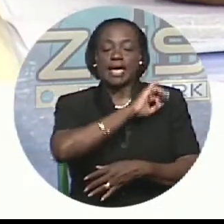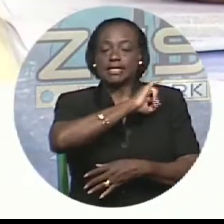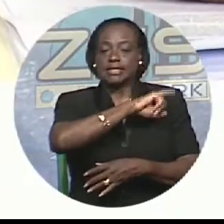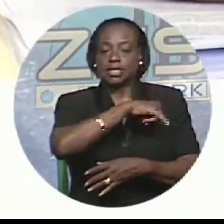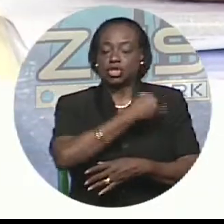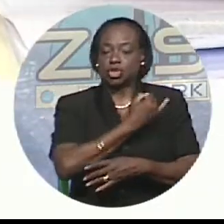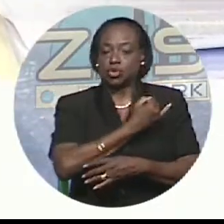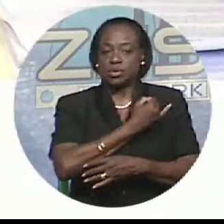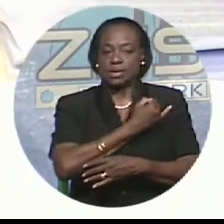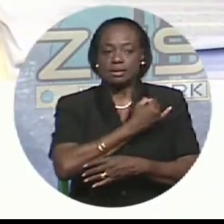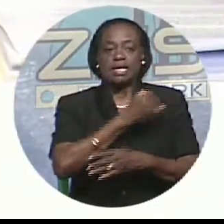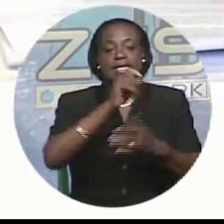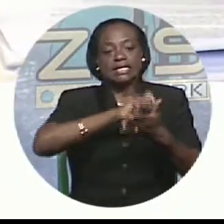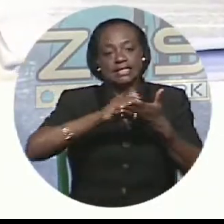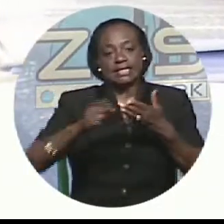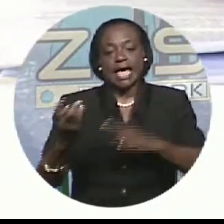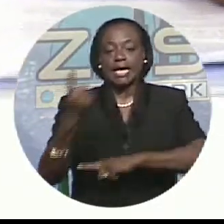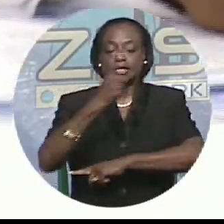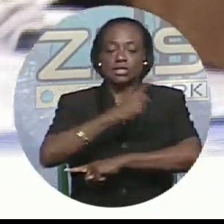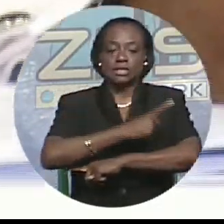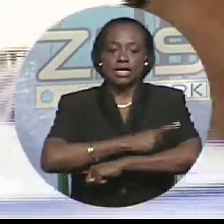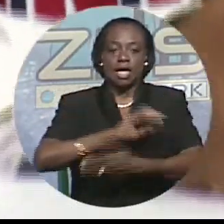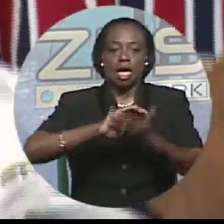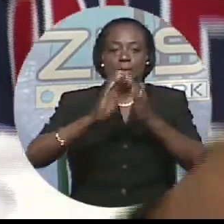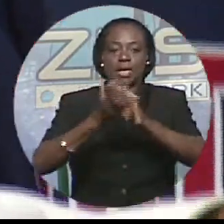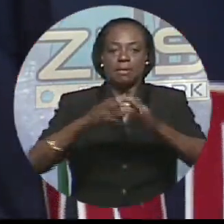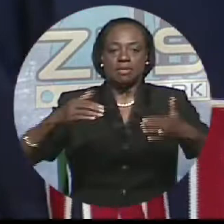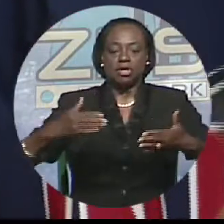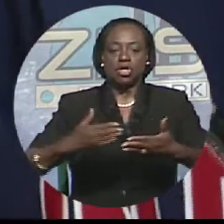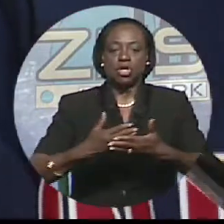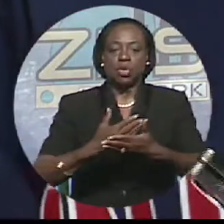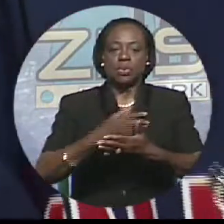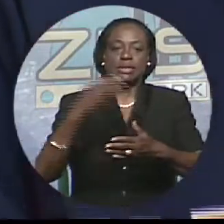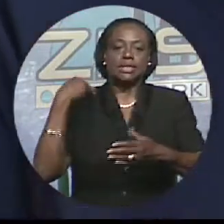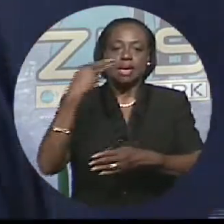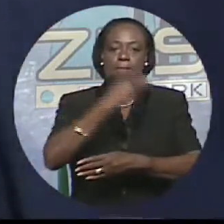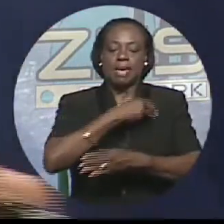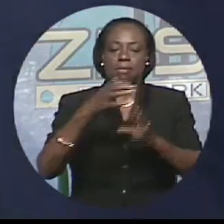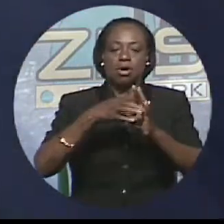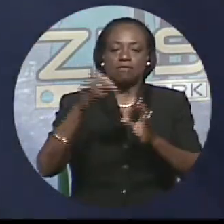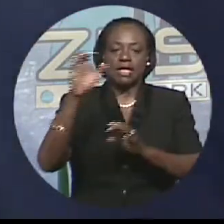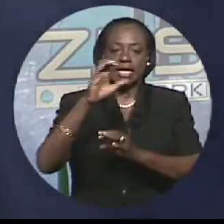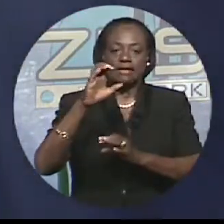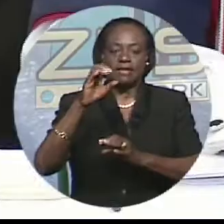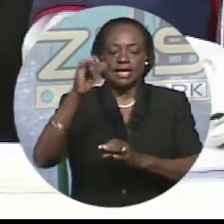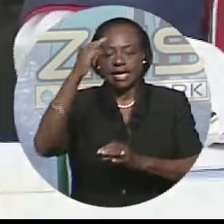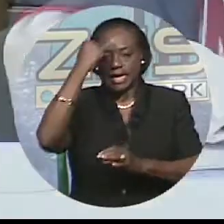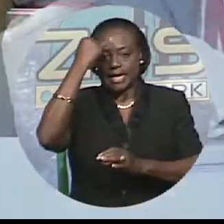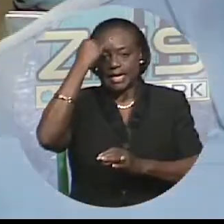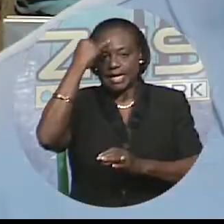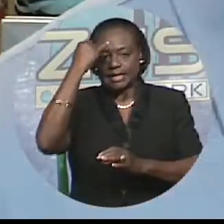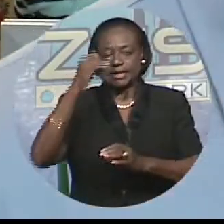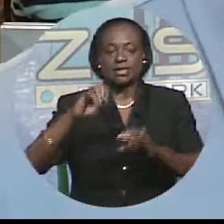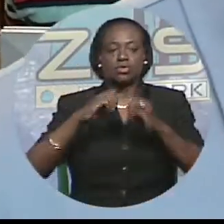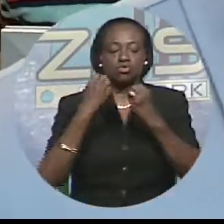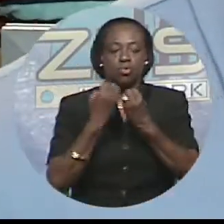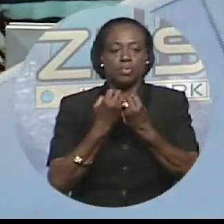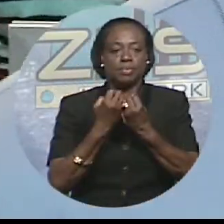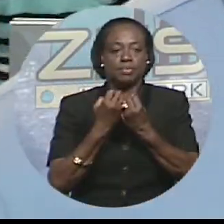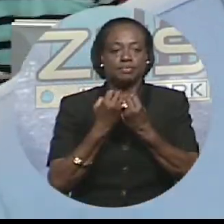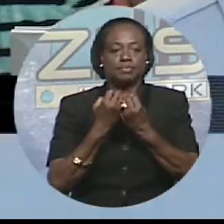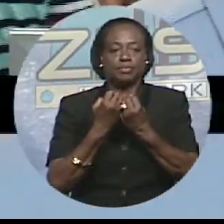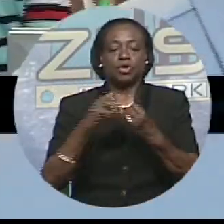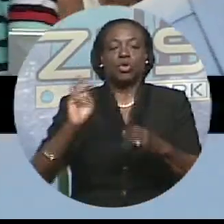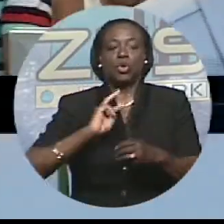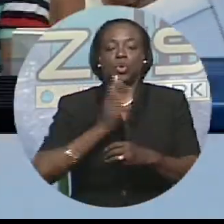signed on the dotted line today, becoming the newest member of the Cleveland Indians organization. As scouts, we turn in the players